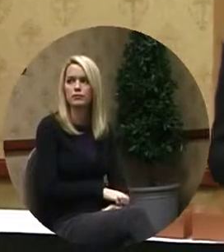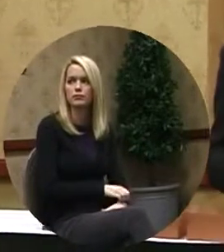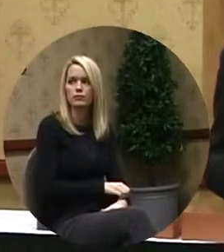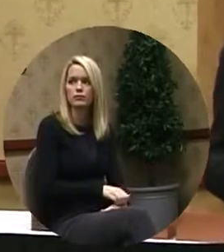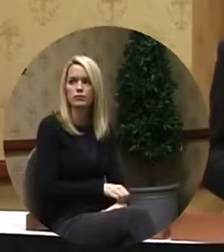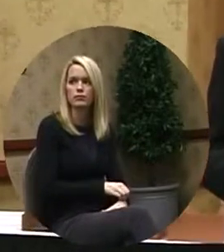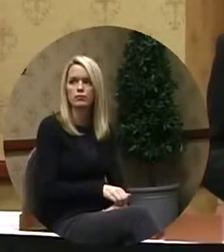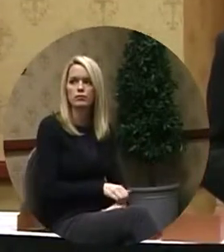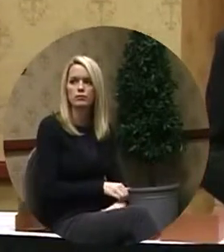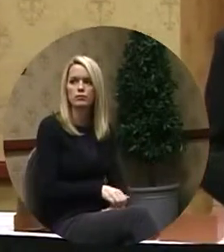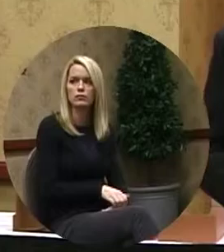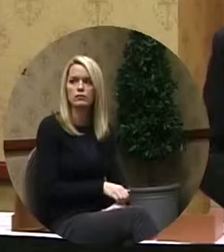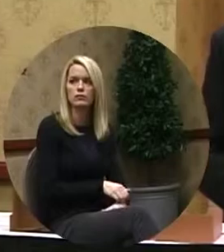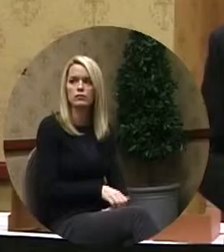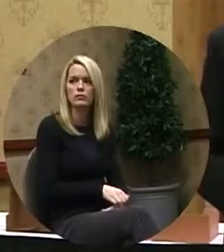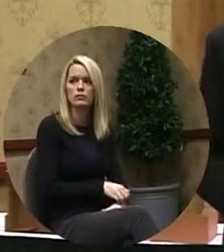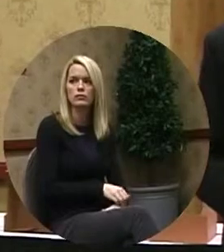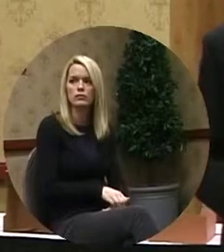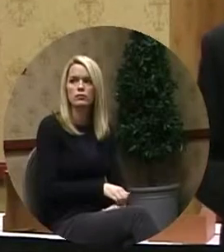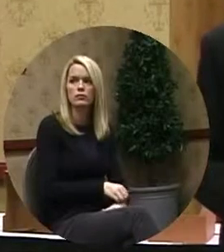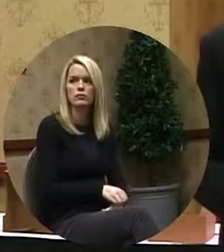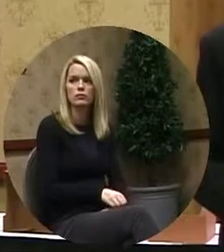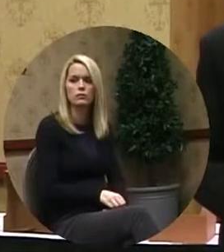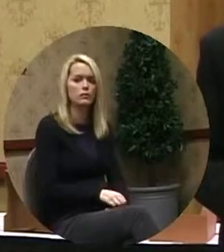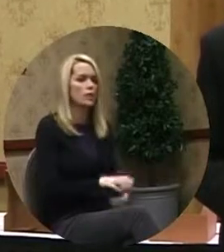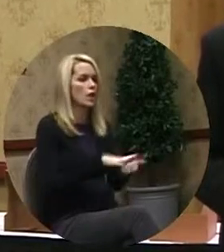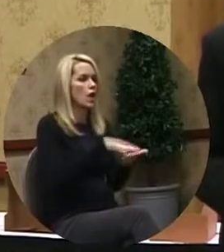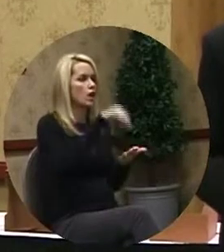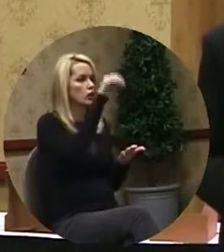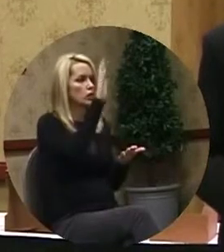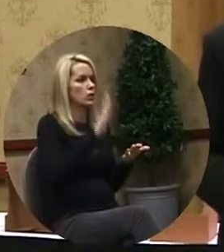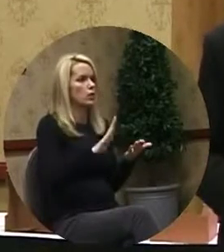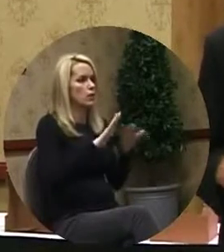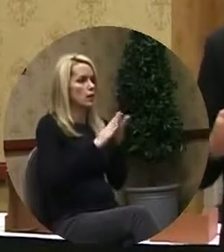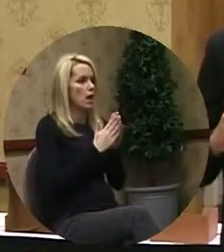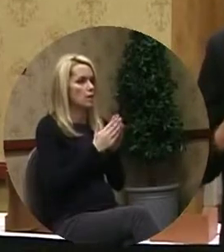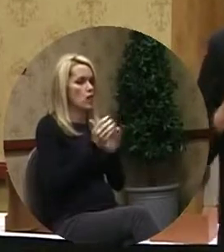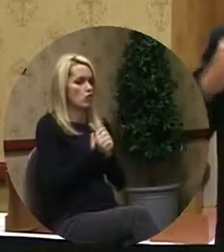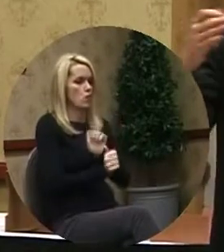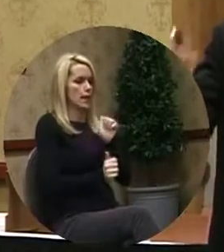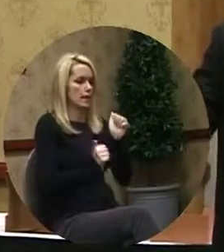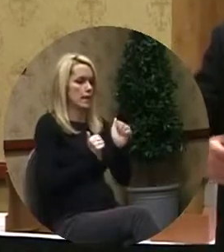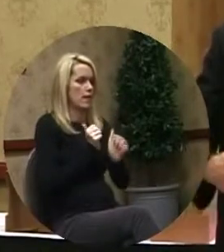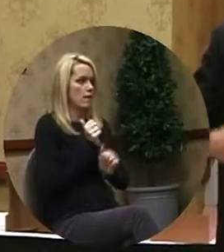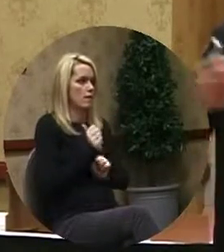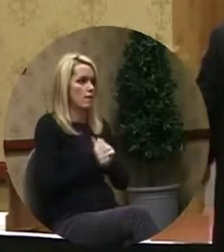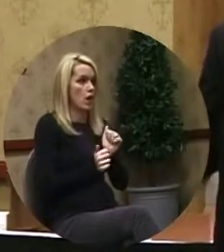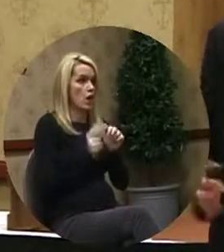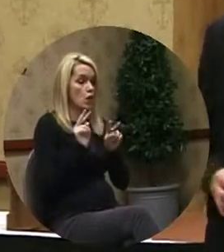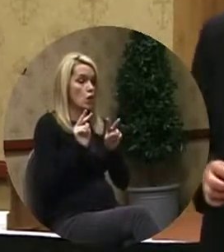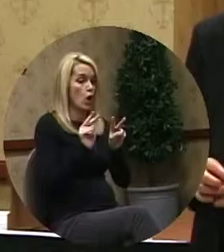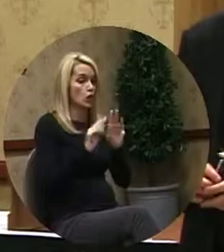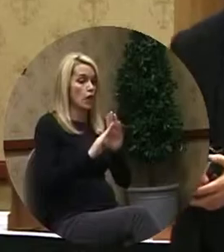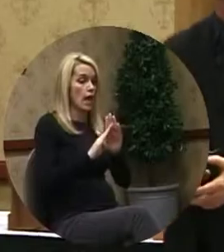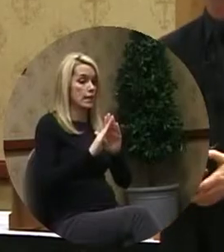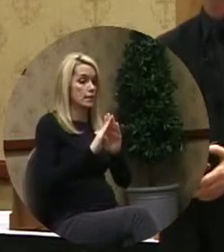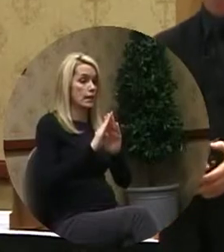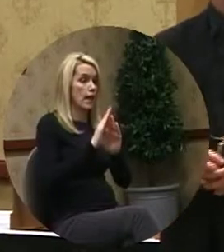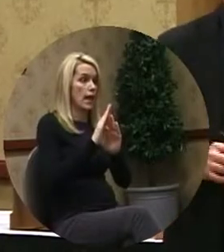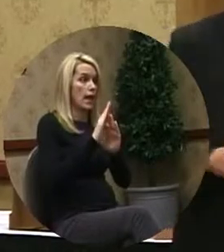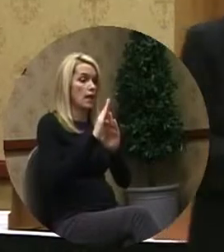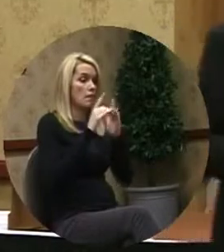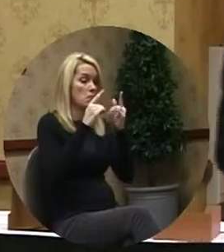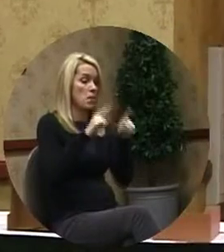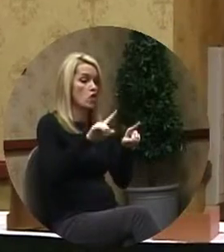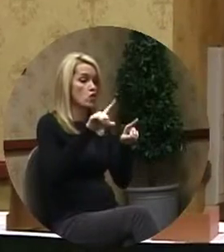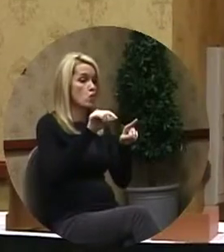goes to aggressive incidents, duration is you watch it escalate, it lasted 20 minutes